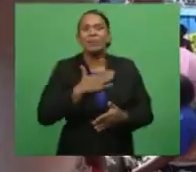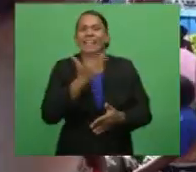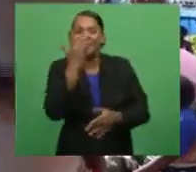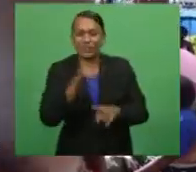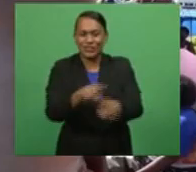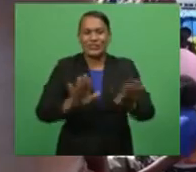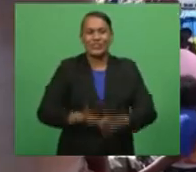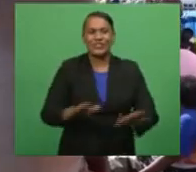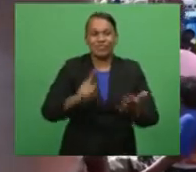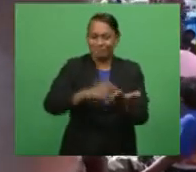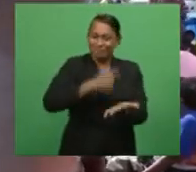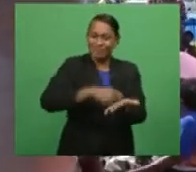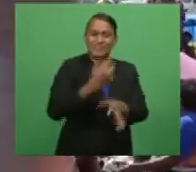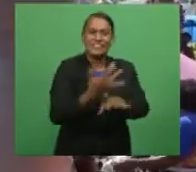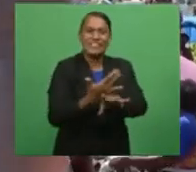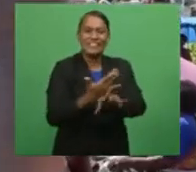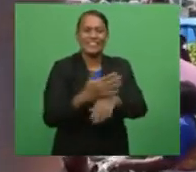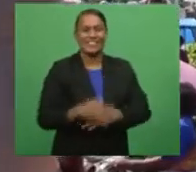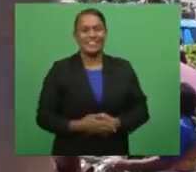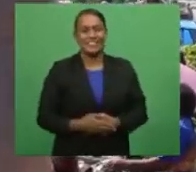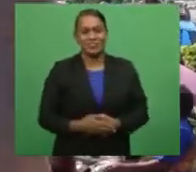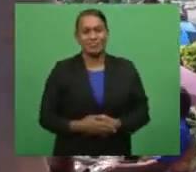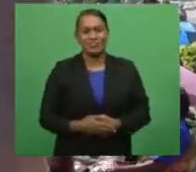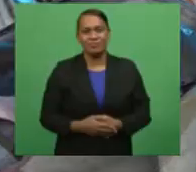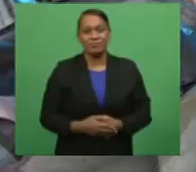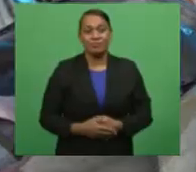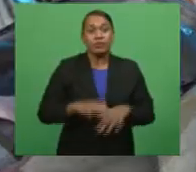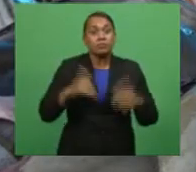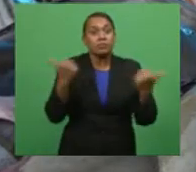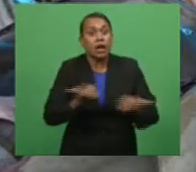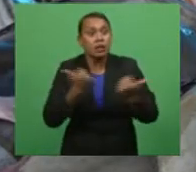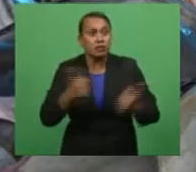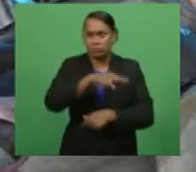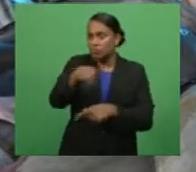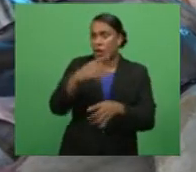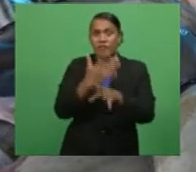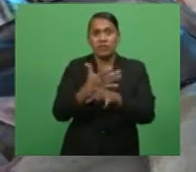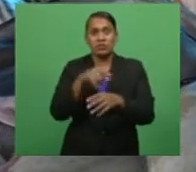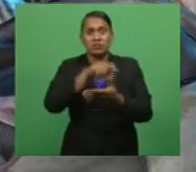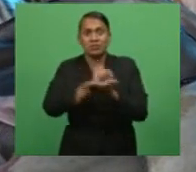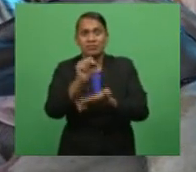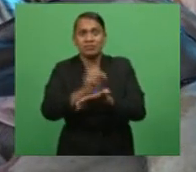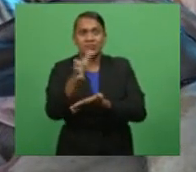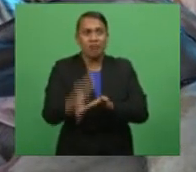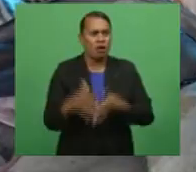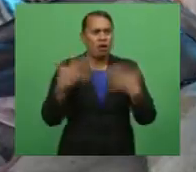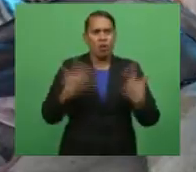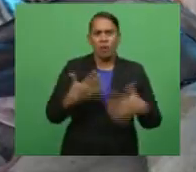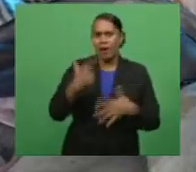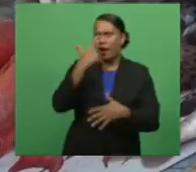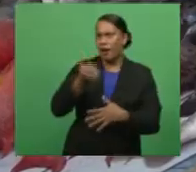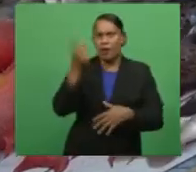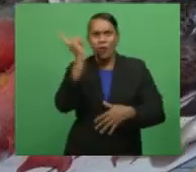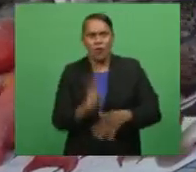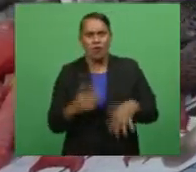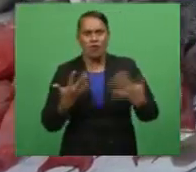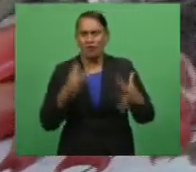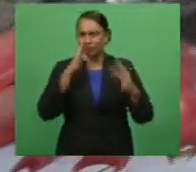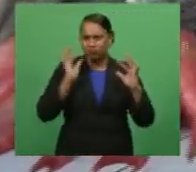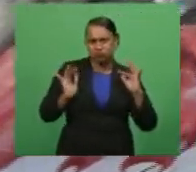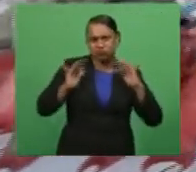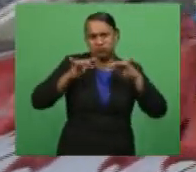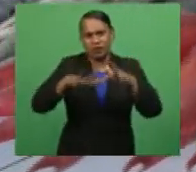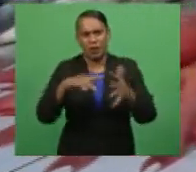tomorrow. Many of these vendors are counting their lucky stars, saying there has been minimal impact on their business due to the current